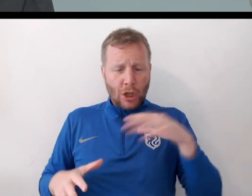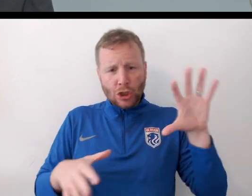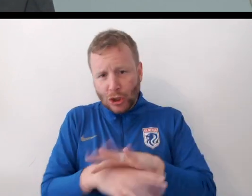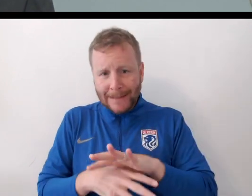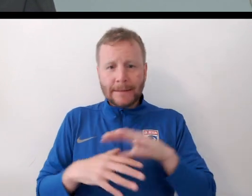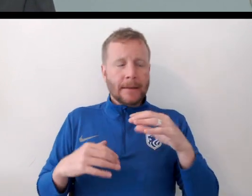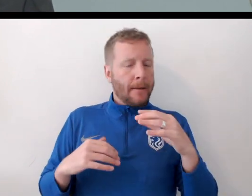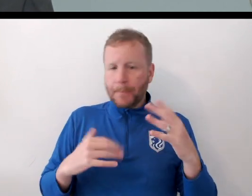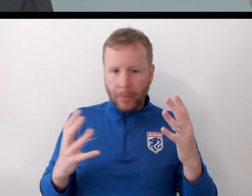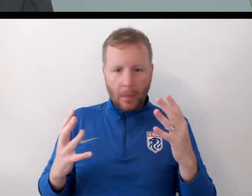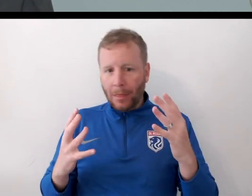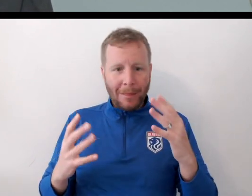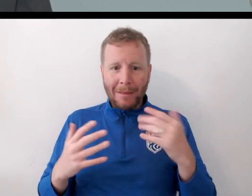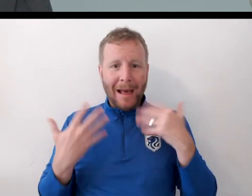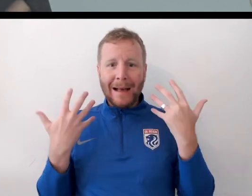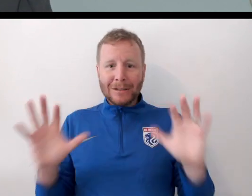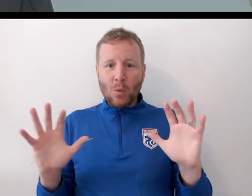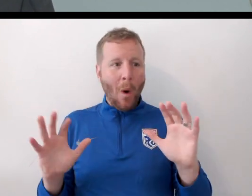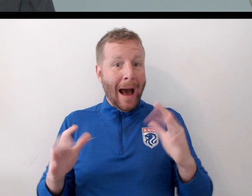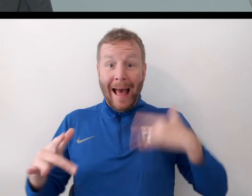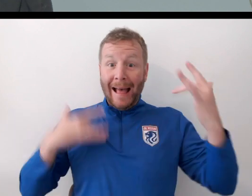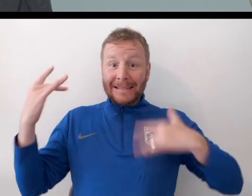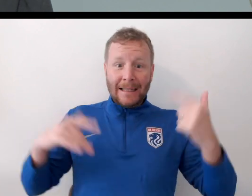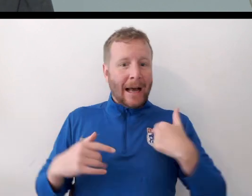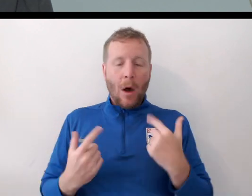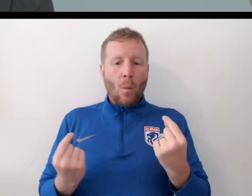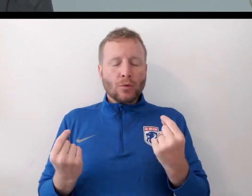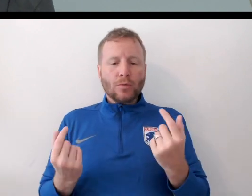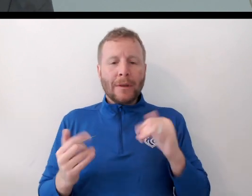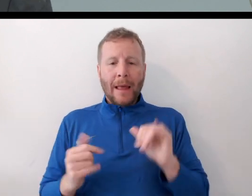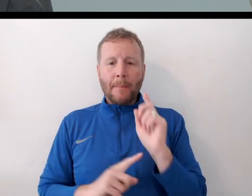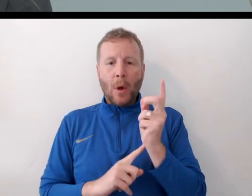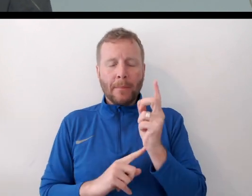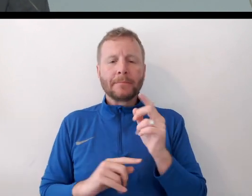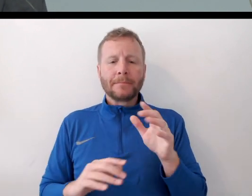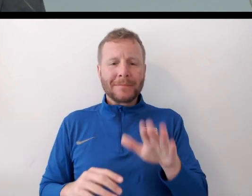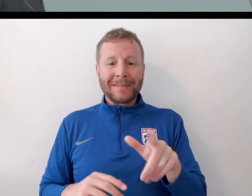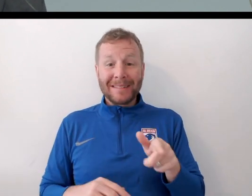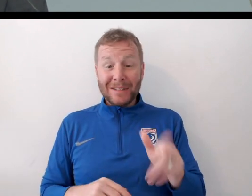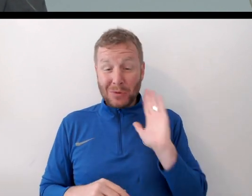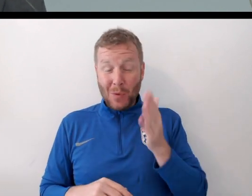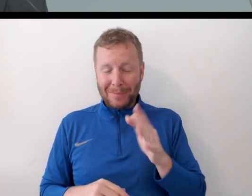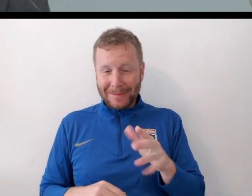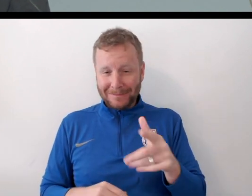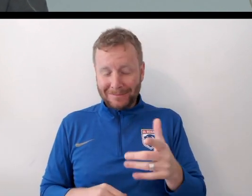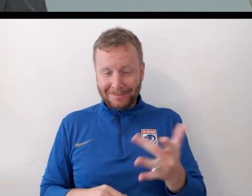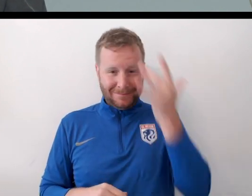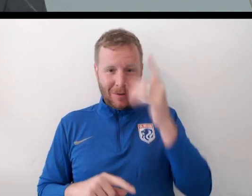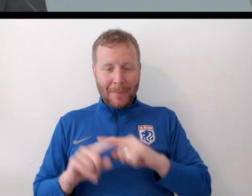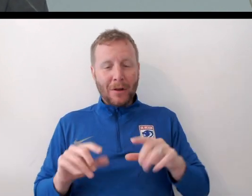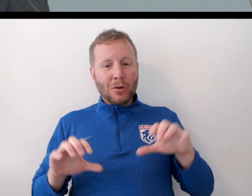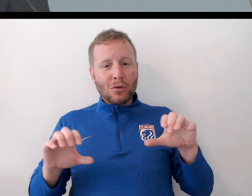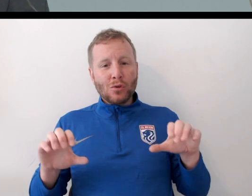it. Oh, shit. And I didn't want to get too excited. So honestly, what I told myself in that moment, this is going to be really cheesy, but I just was like, do it